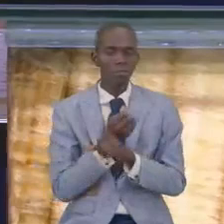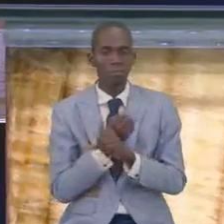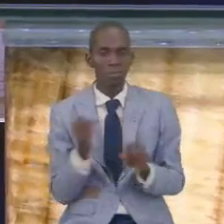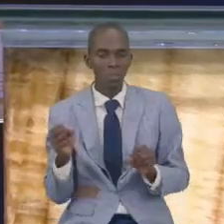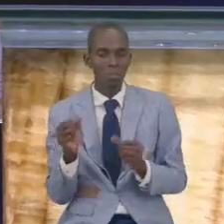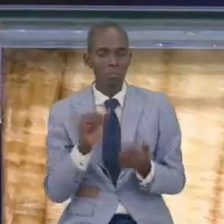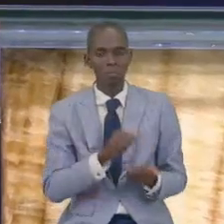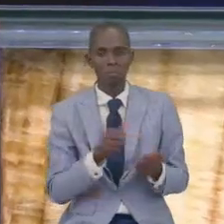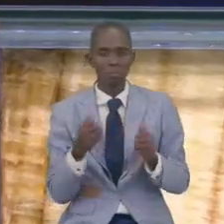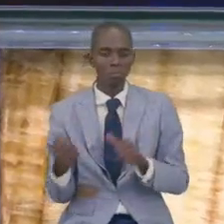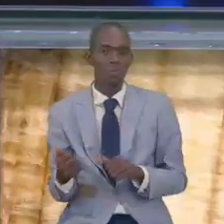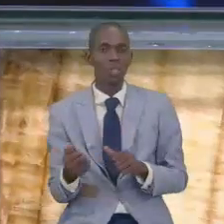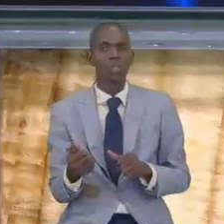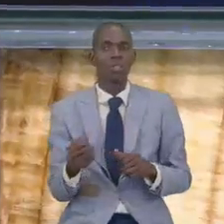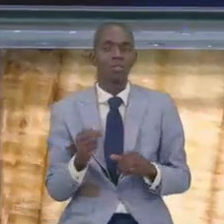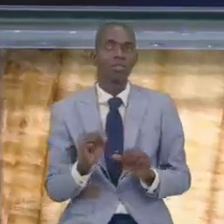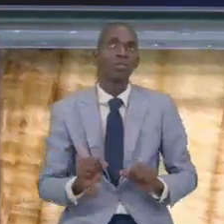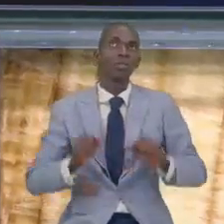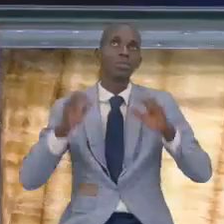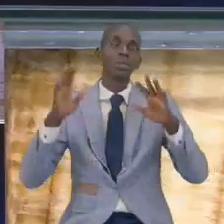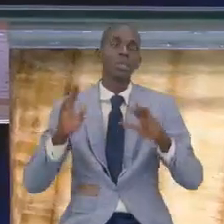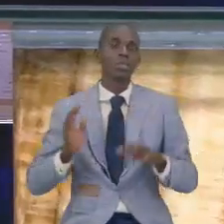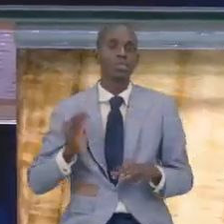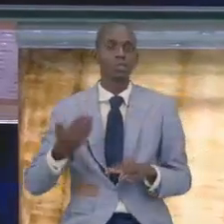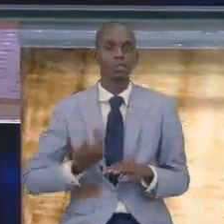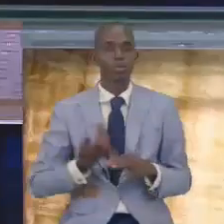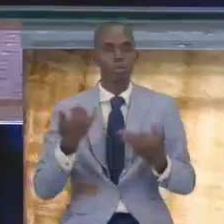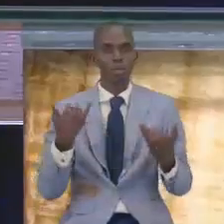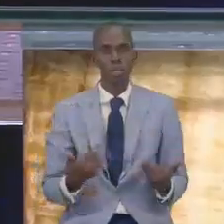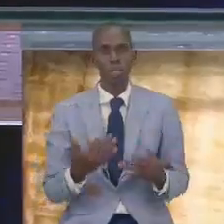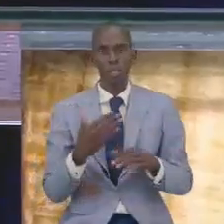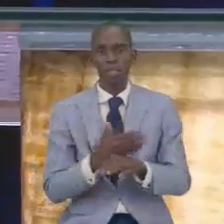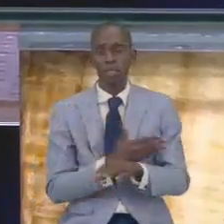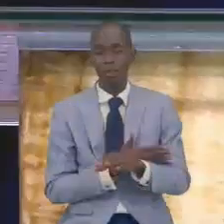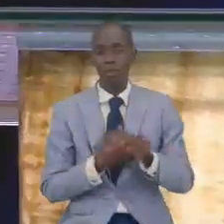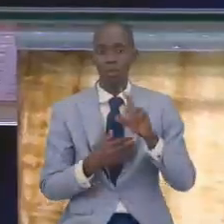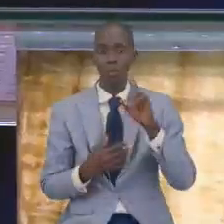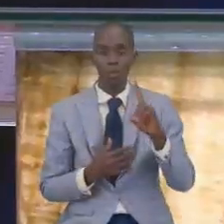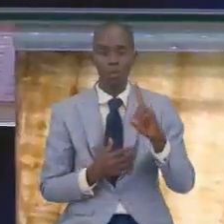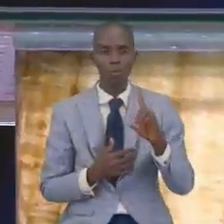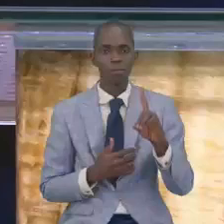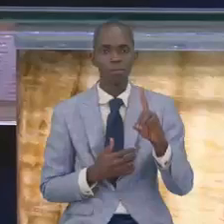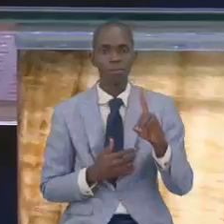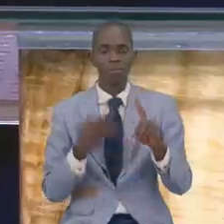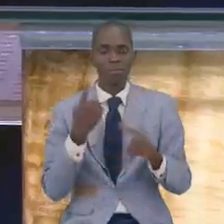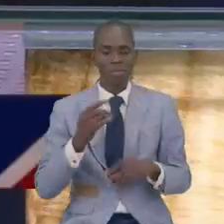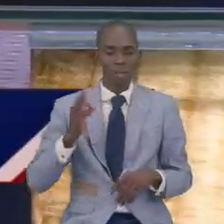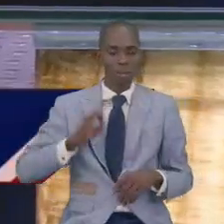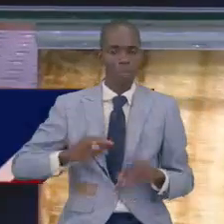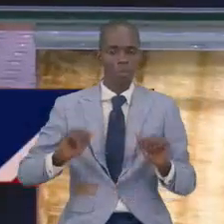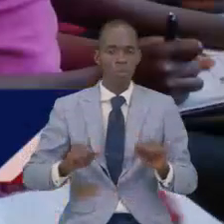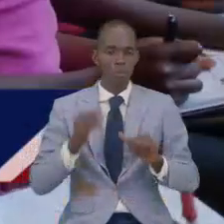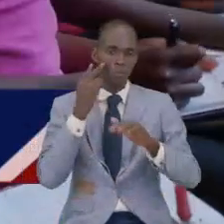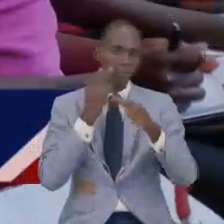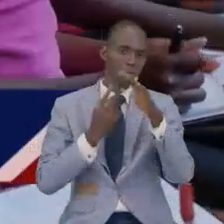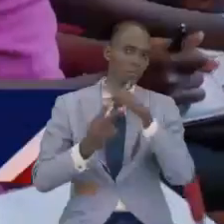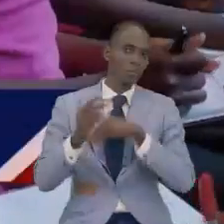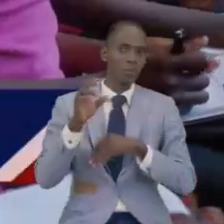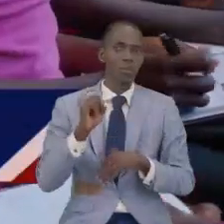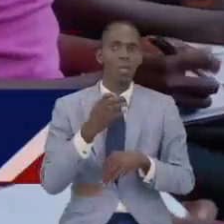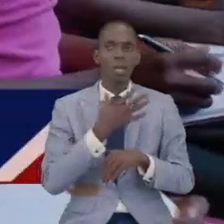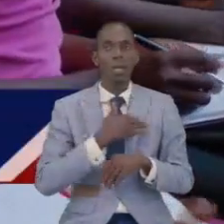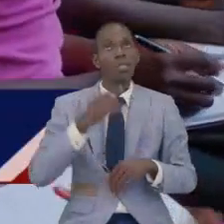submissive, surrendered souls. We're looking at number one. Number one, the profitable visions and